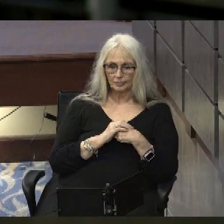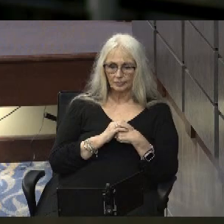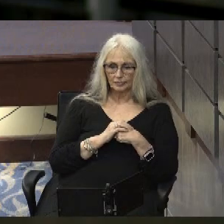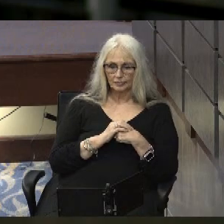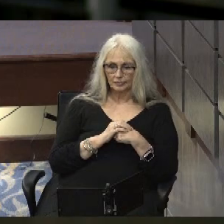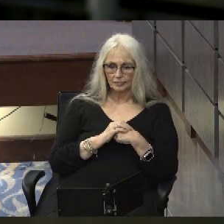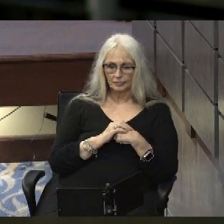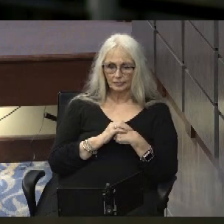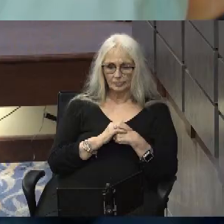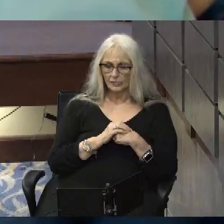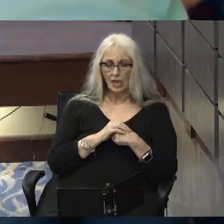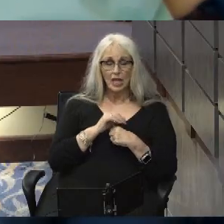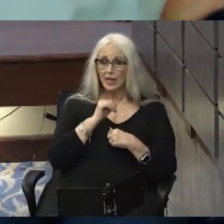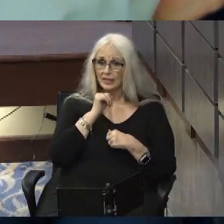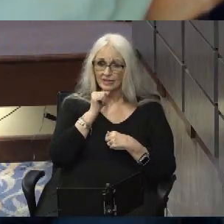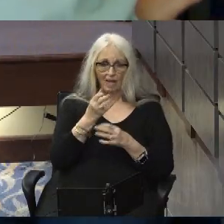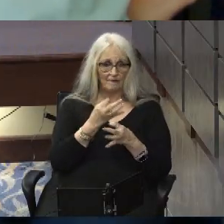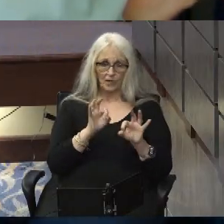It's not a handout.